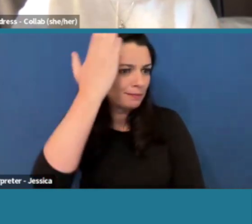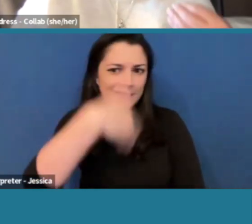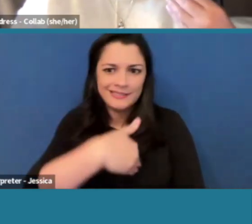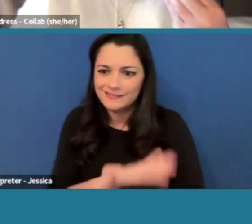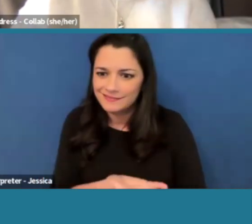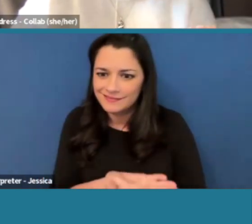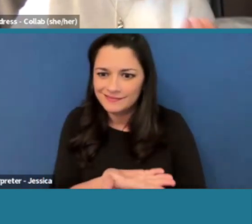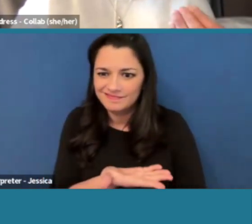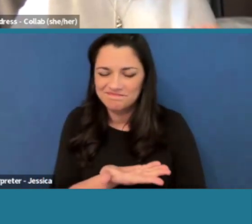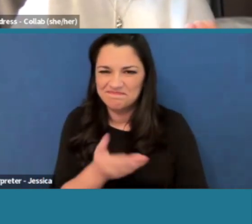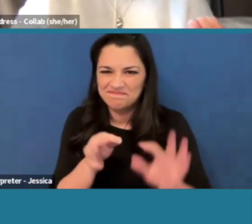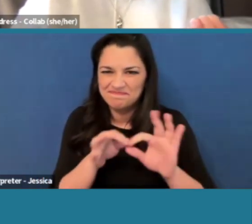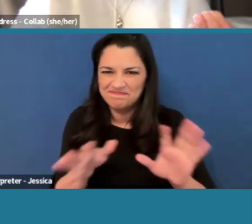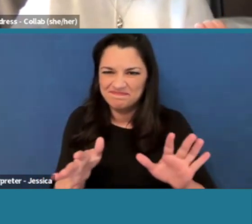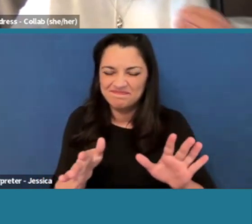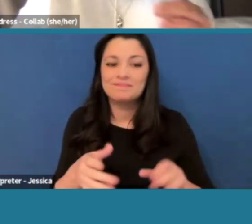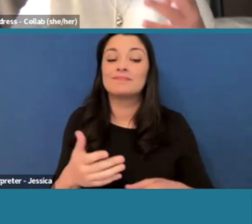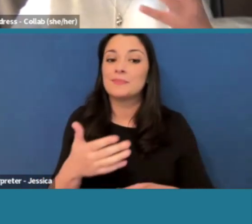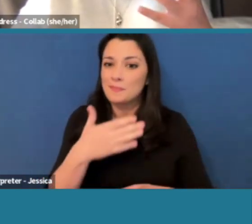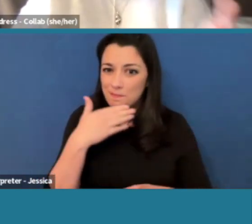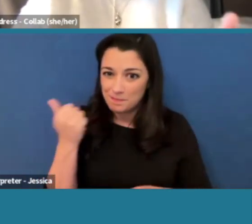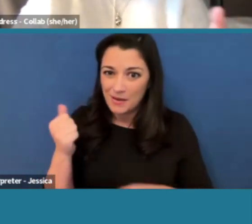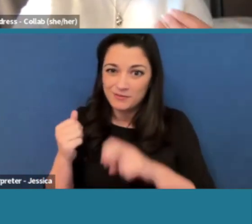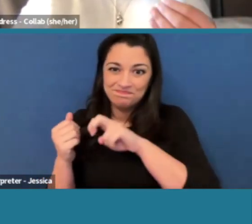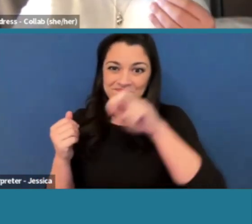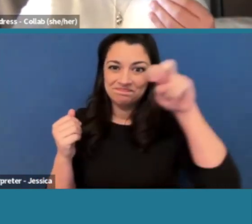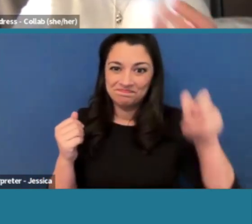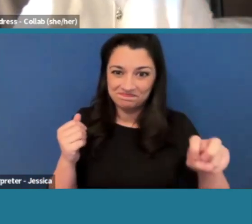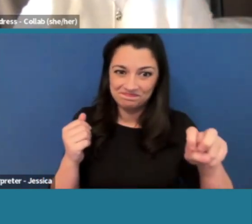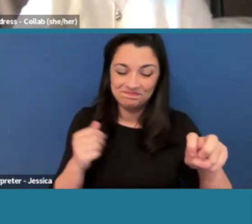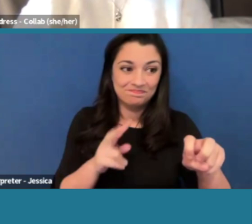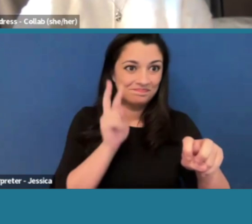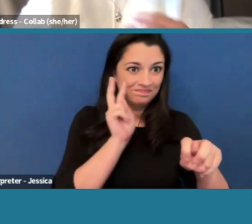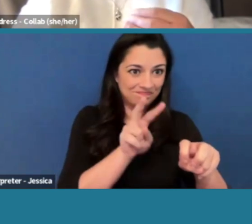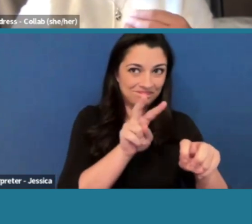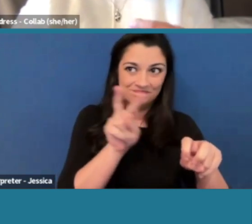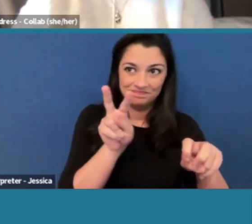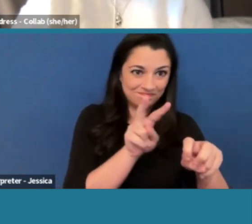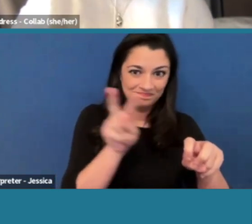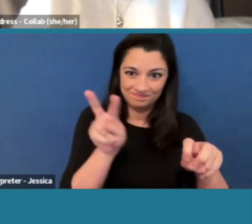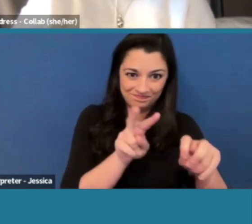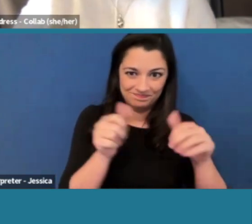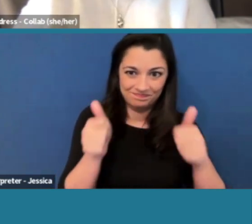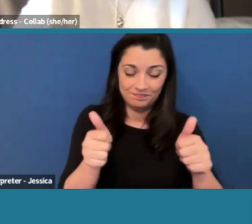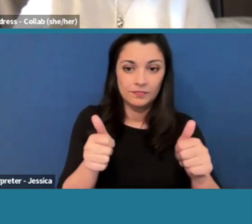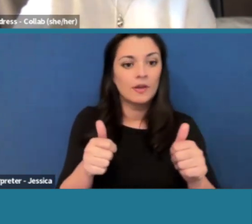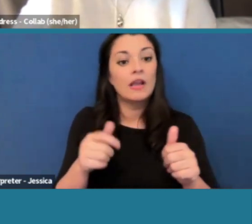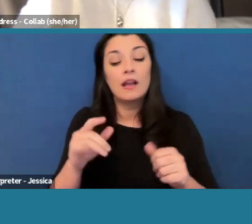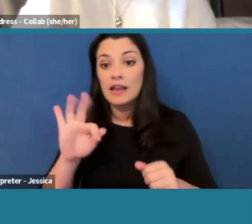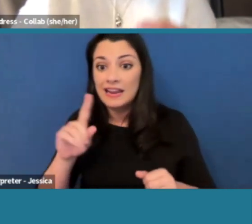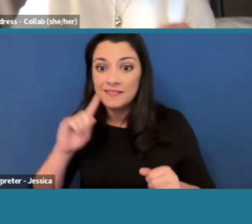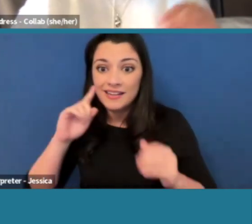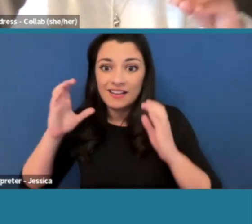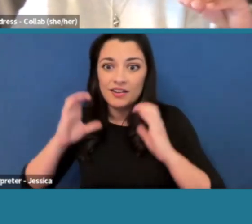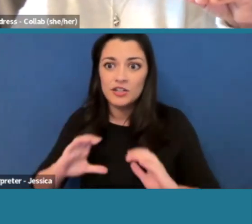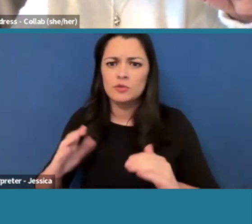stage. It's helpful if the deaf patron has the knowledge and the assertiveness to let the box office know